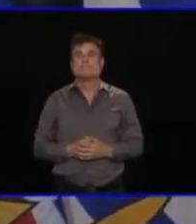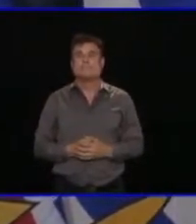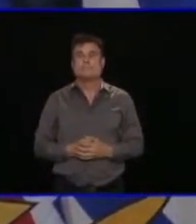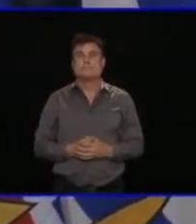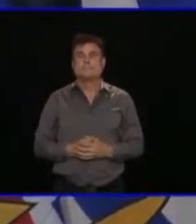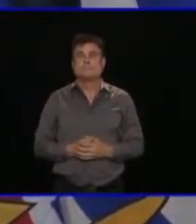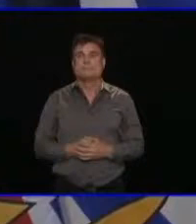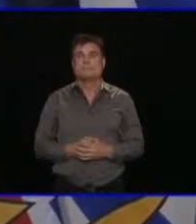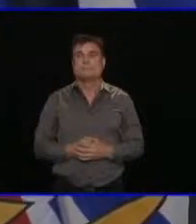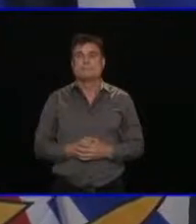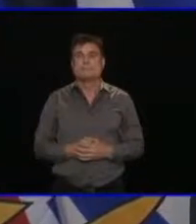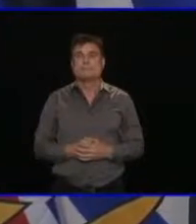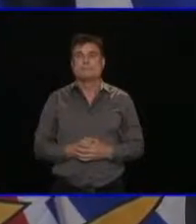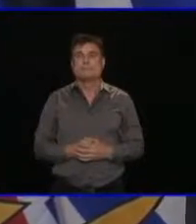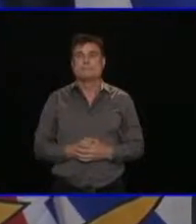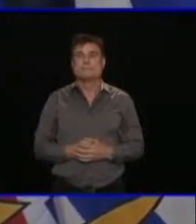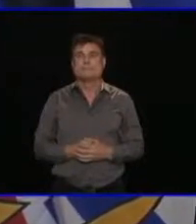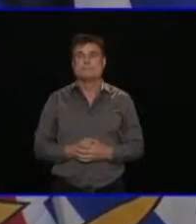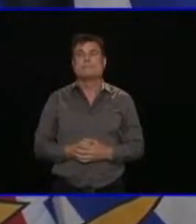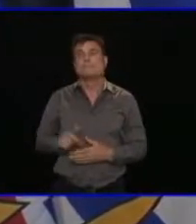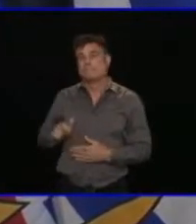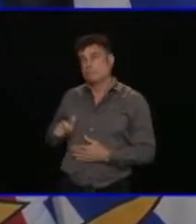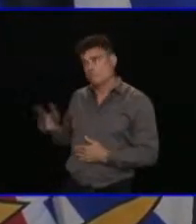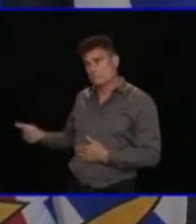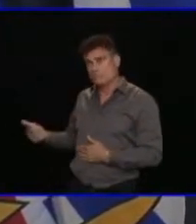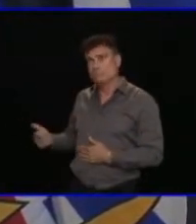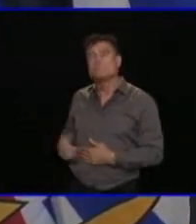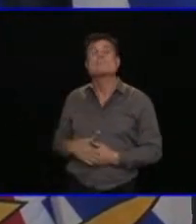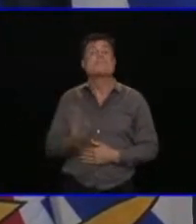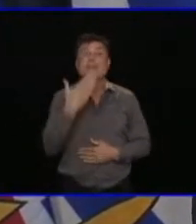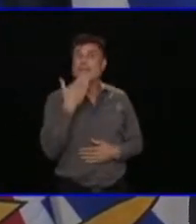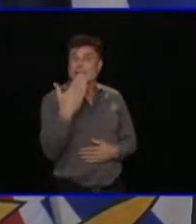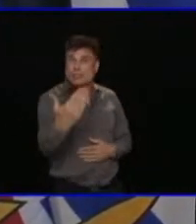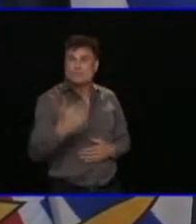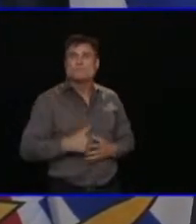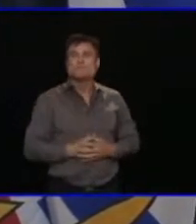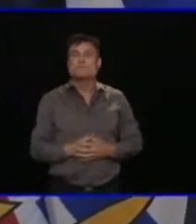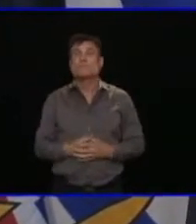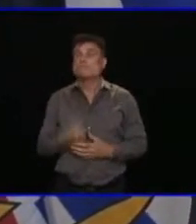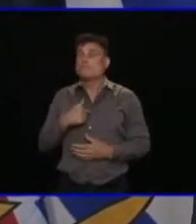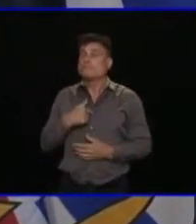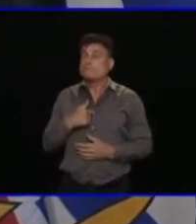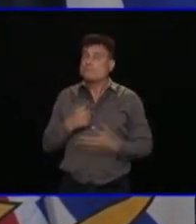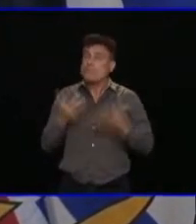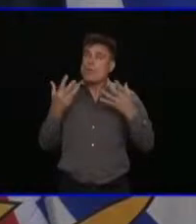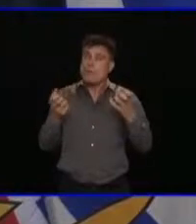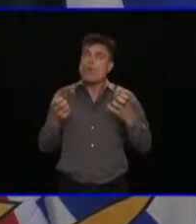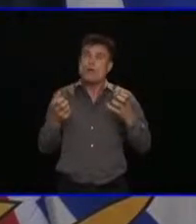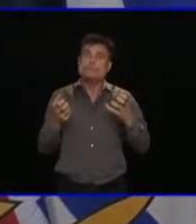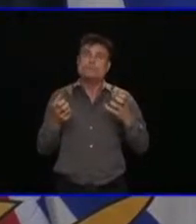Thank you very much, Dr. Henry, and I wanted to start by joining